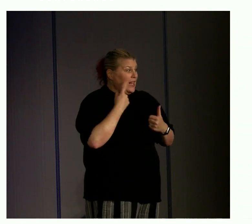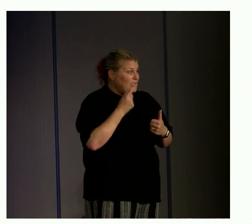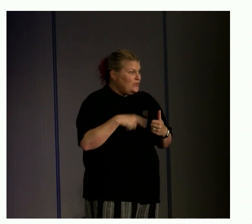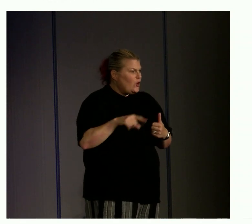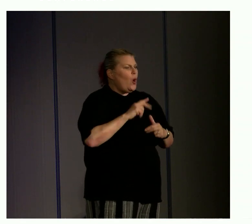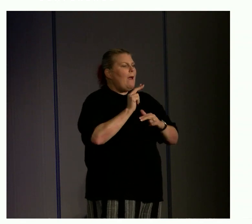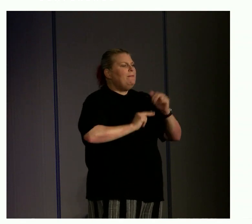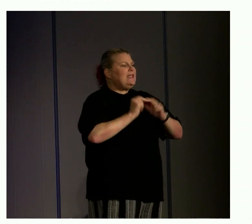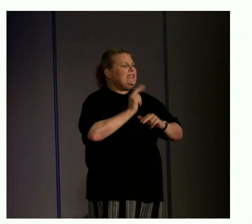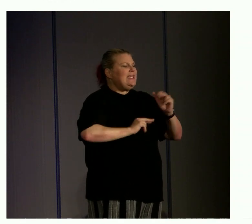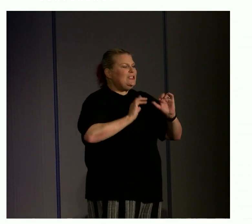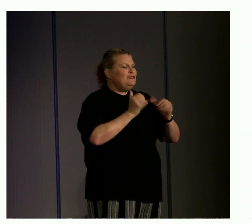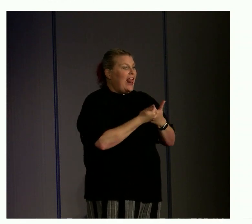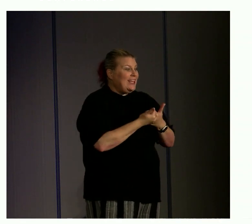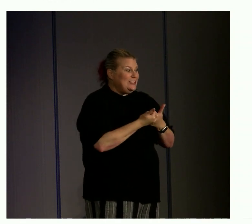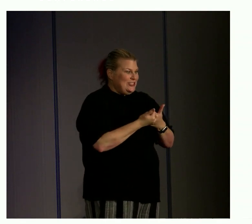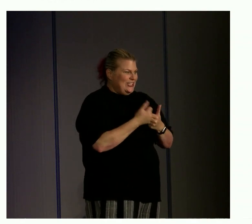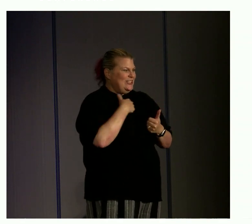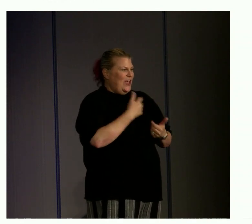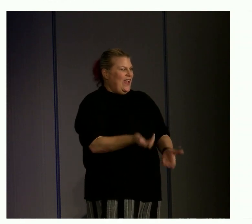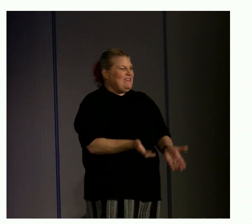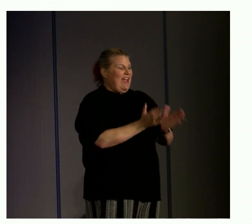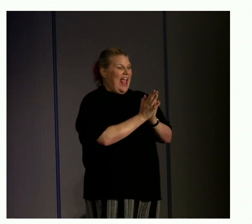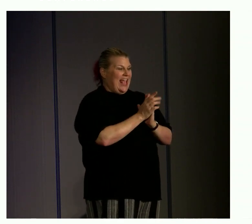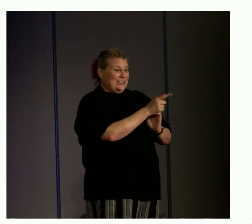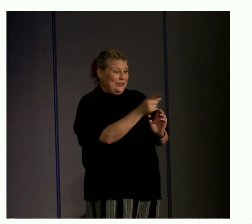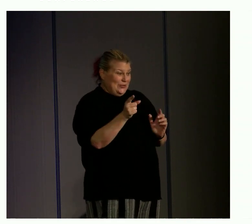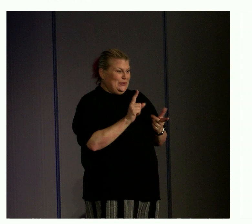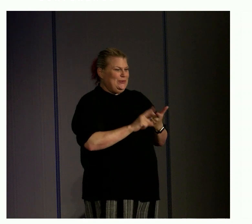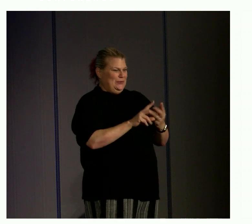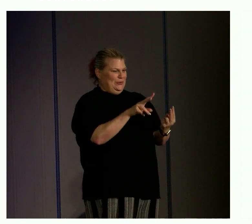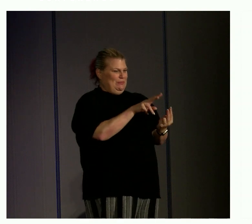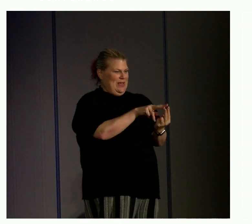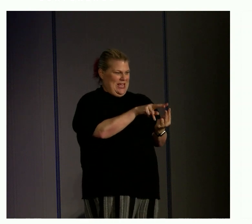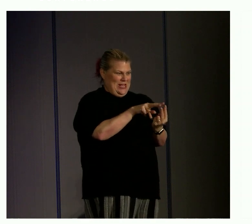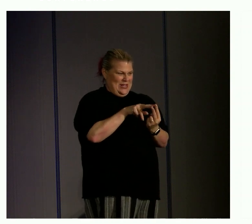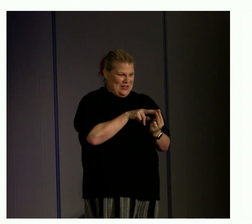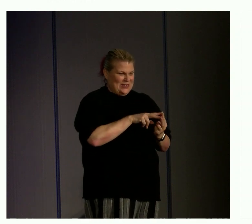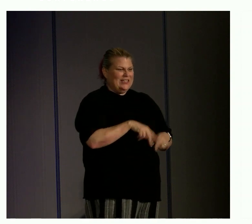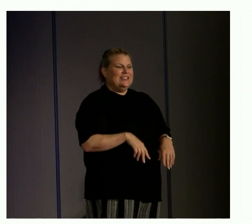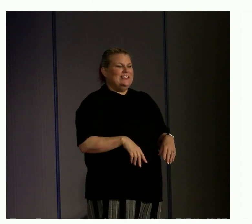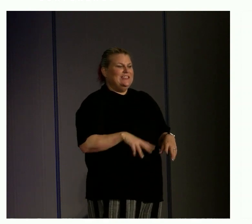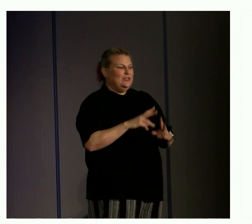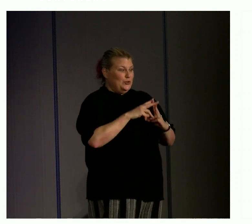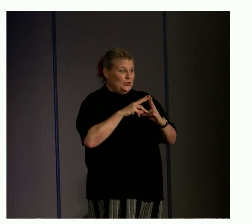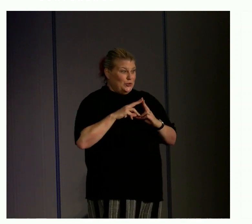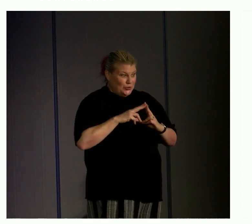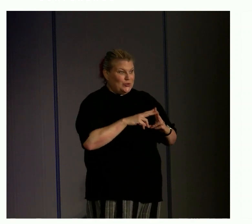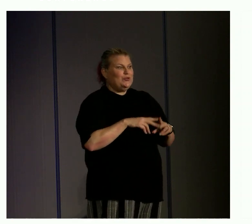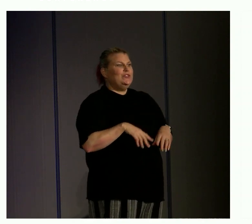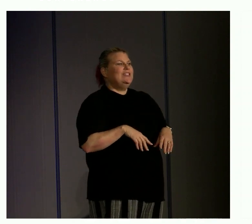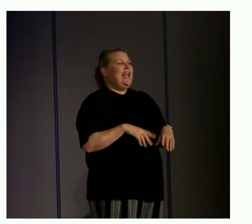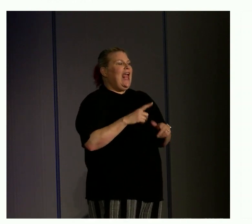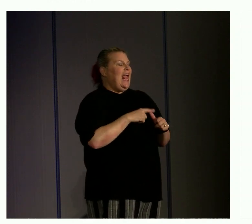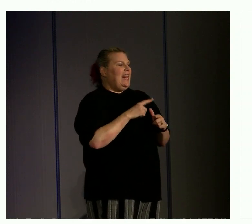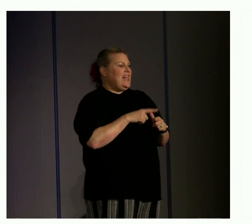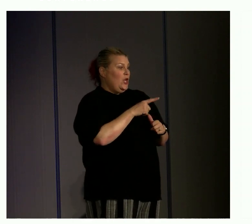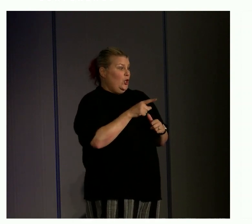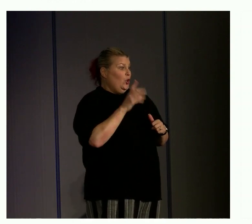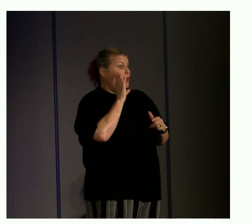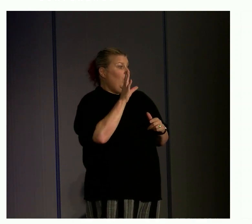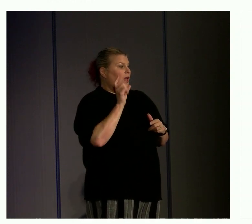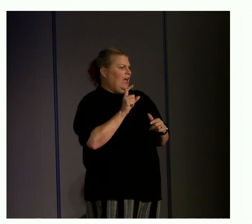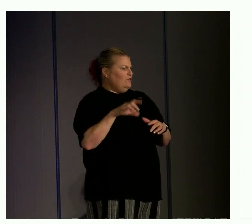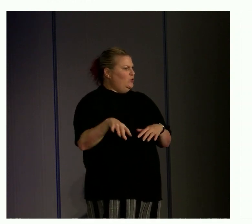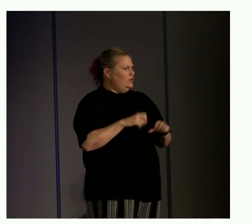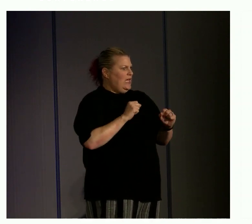building challenge. So I ask you to be in pair, two groups of 2, and you will have to